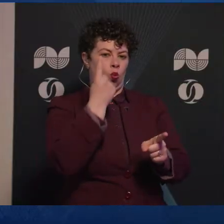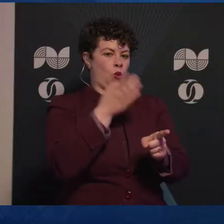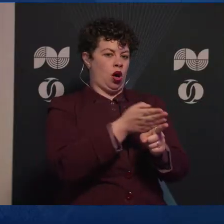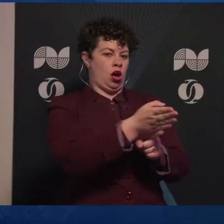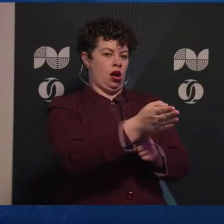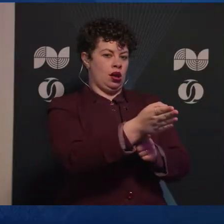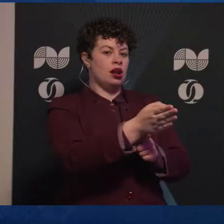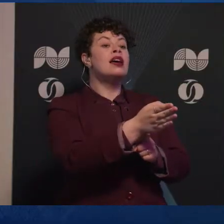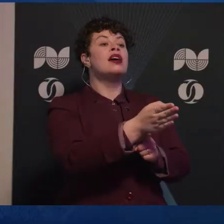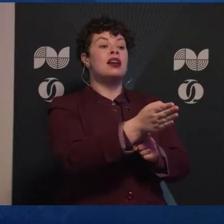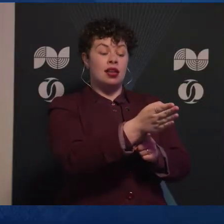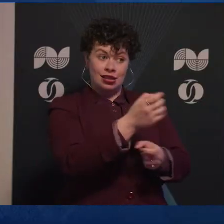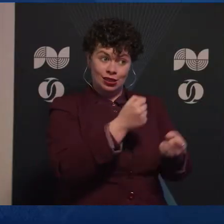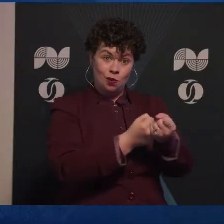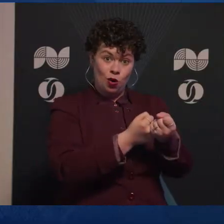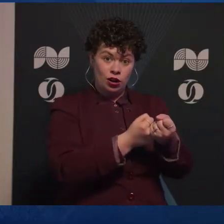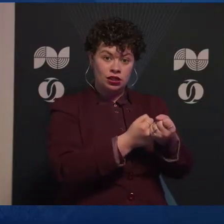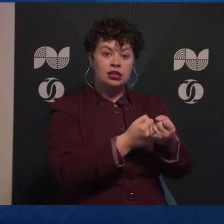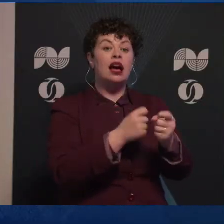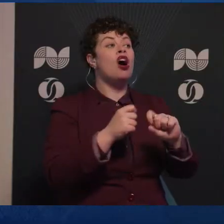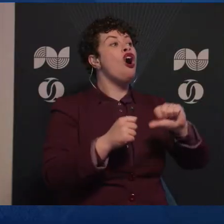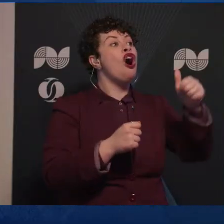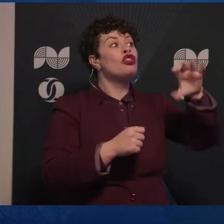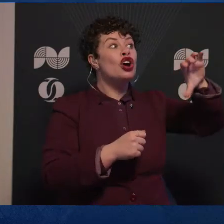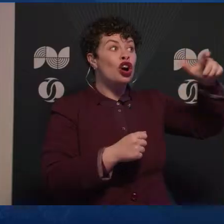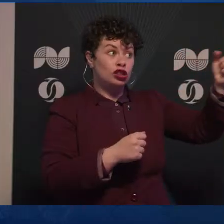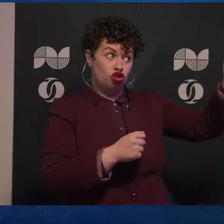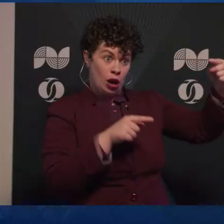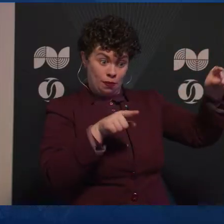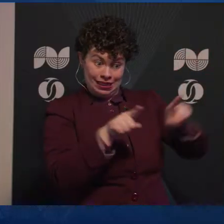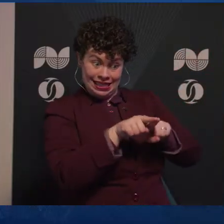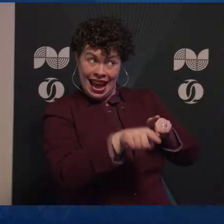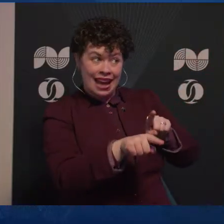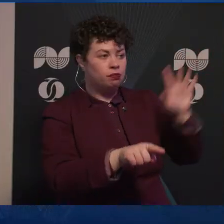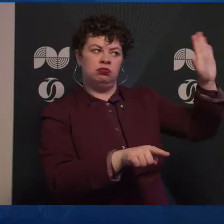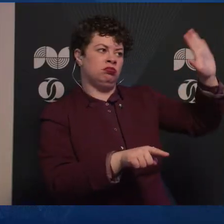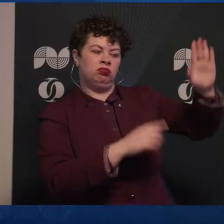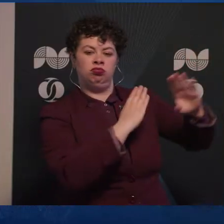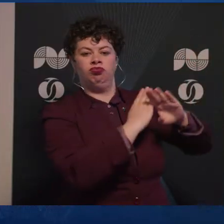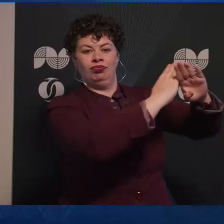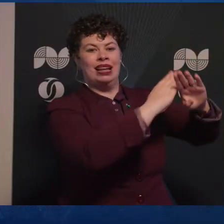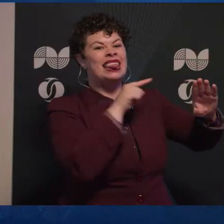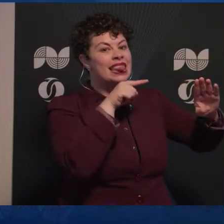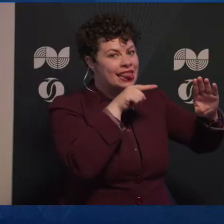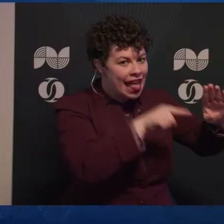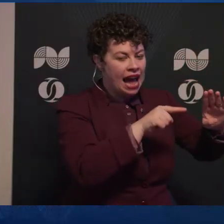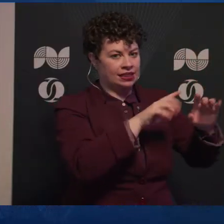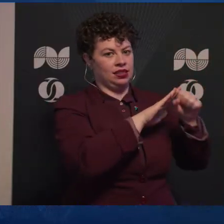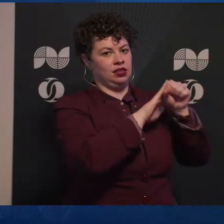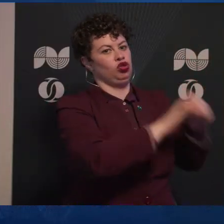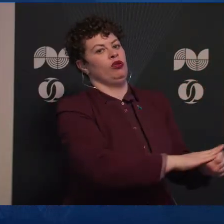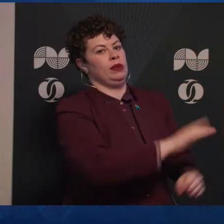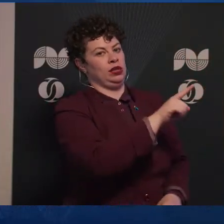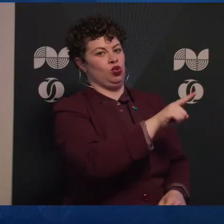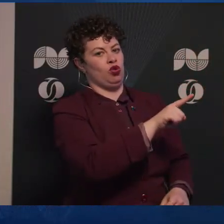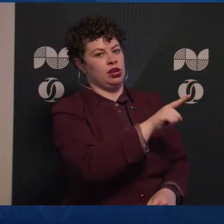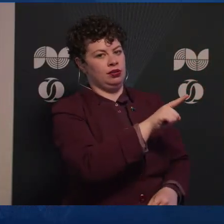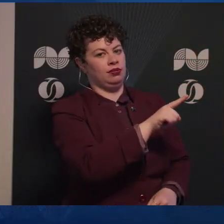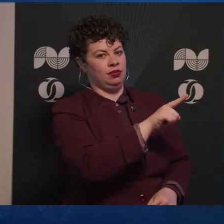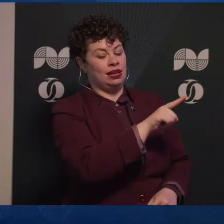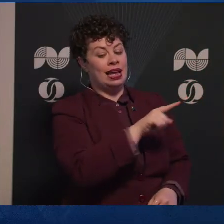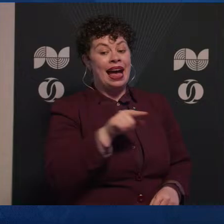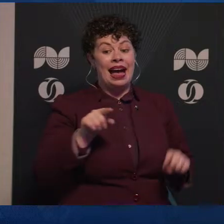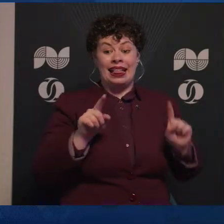being nasty to the foreign interests, for example, through local content requirements, right? And that, I think, is the